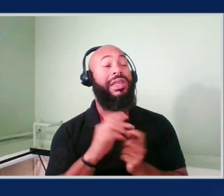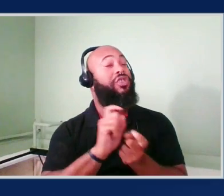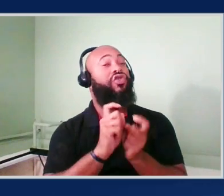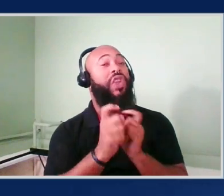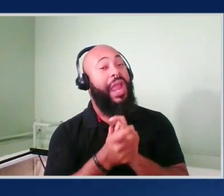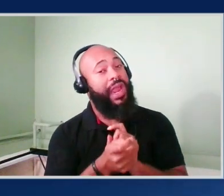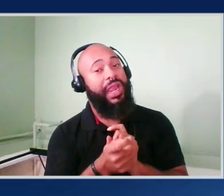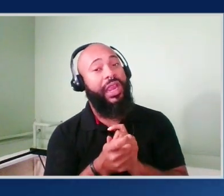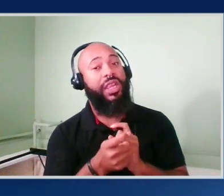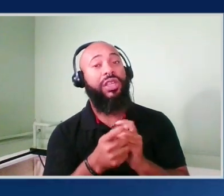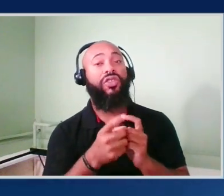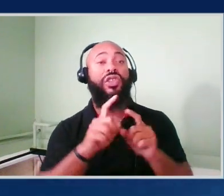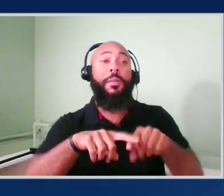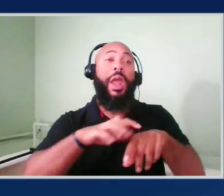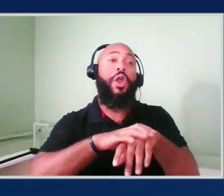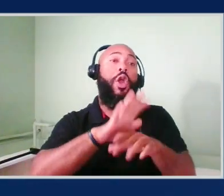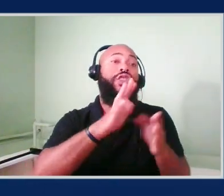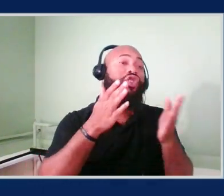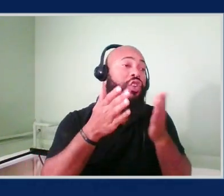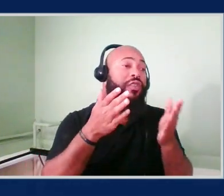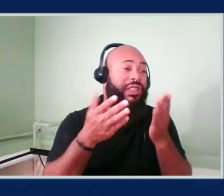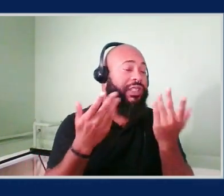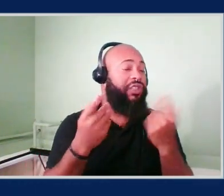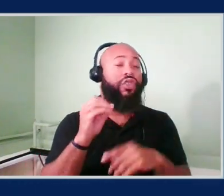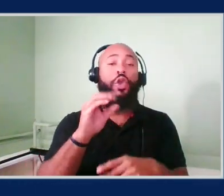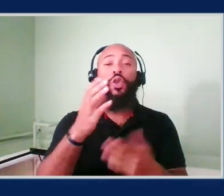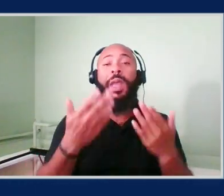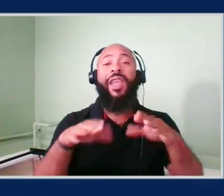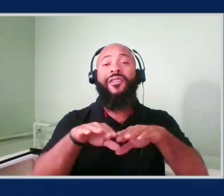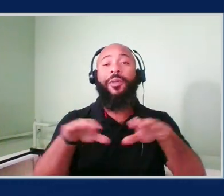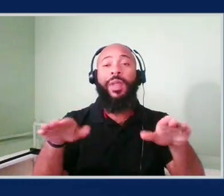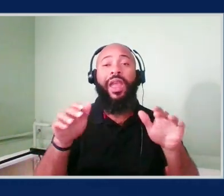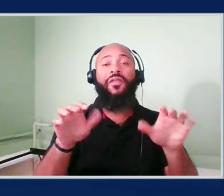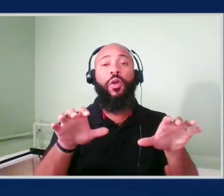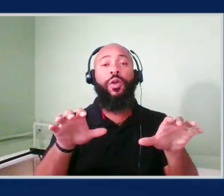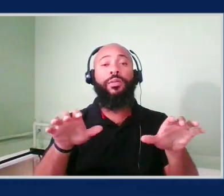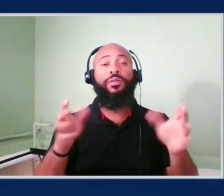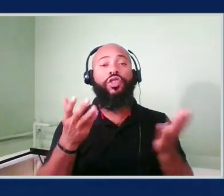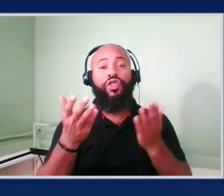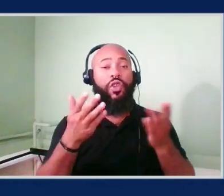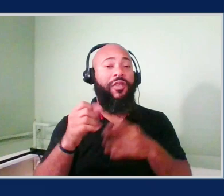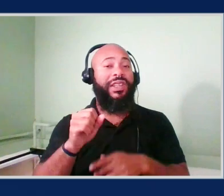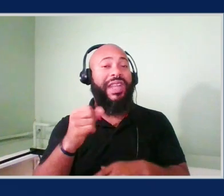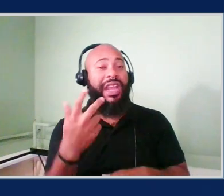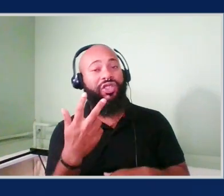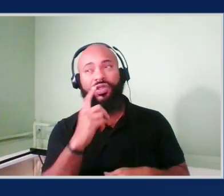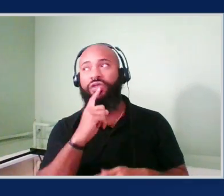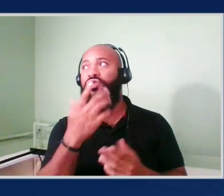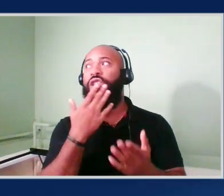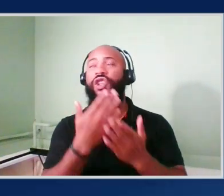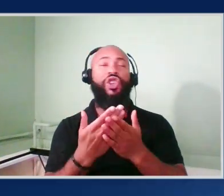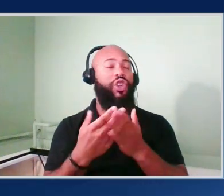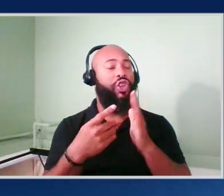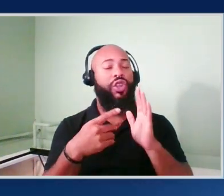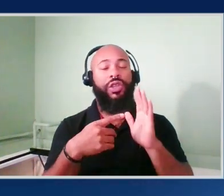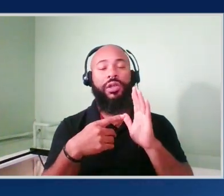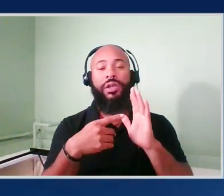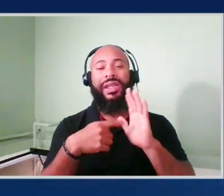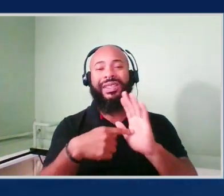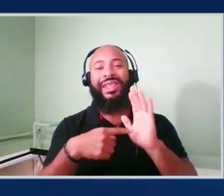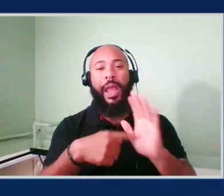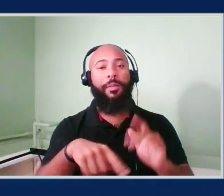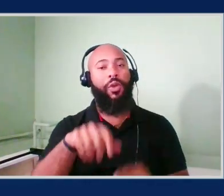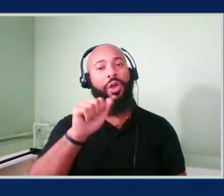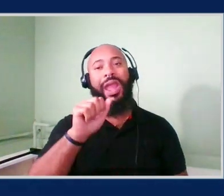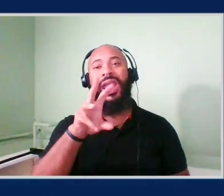of the services. So you may have something like a platform as a service, in apps, S3 is a really good example of, AWS